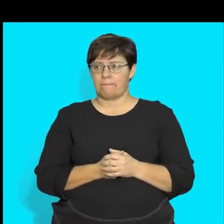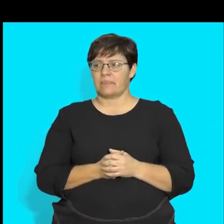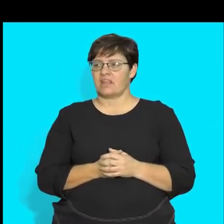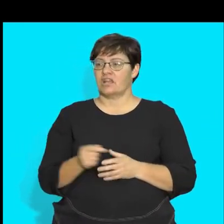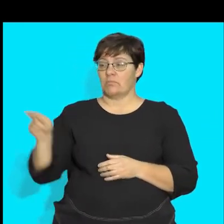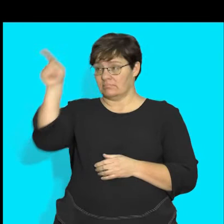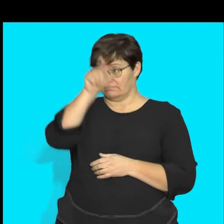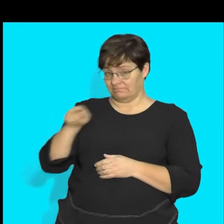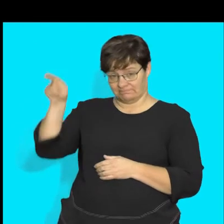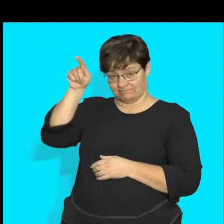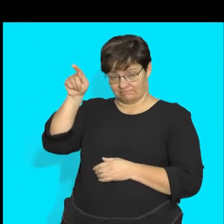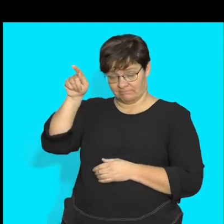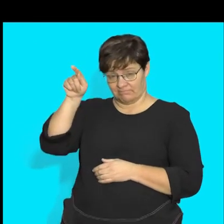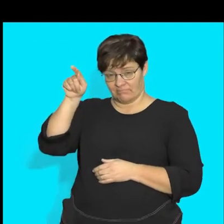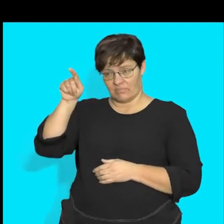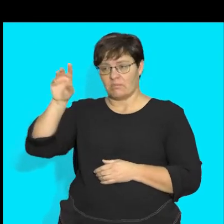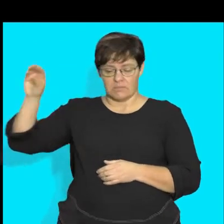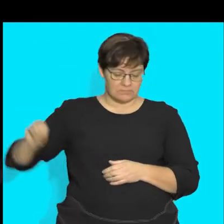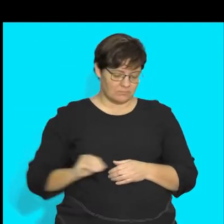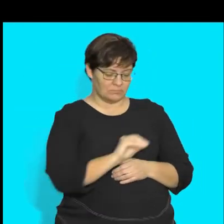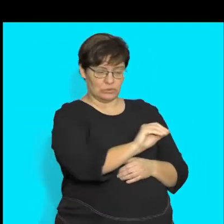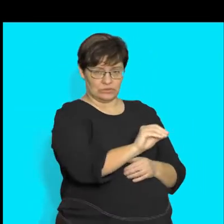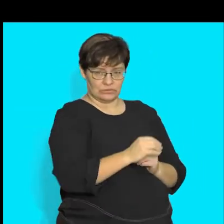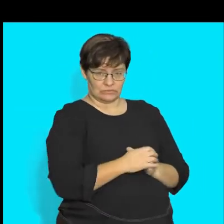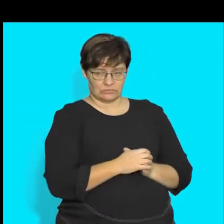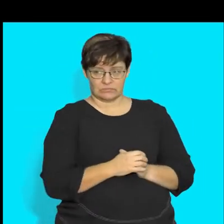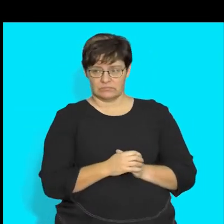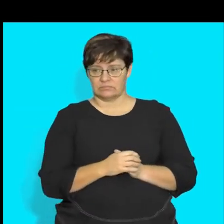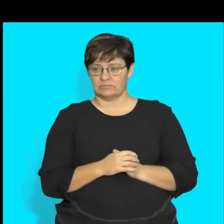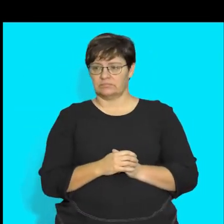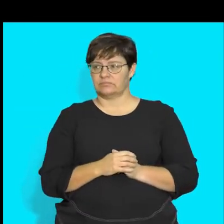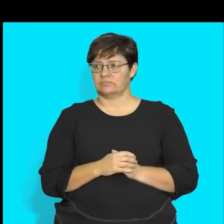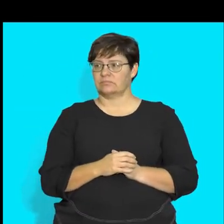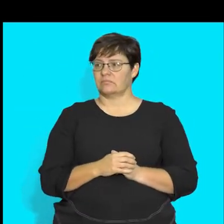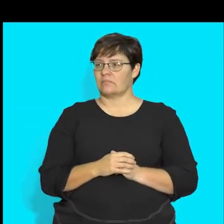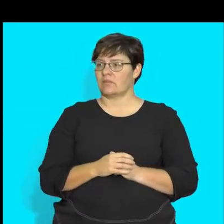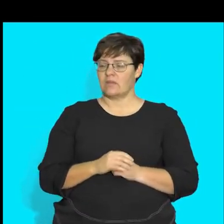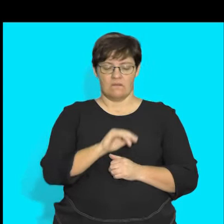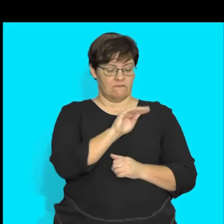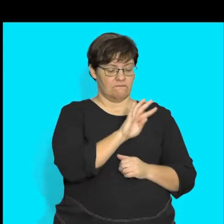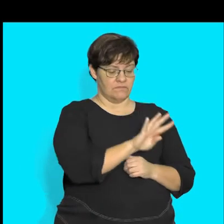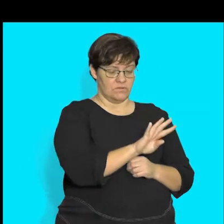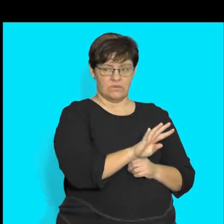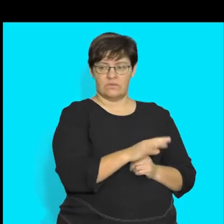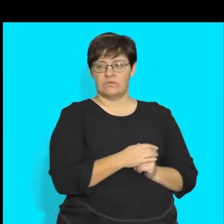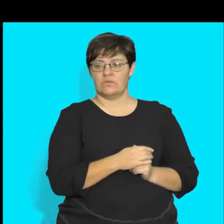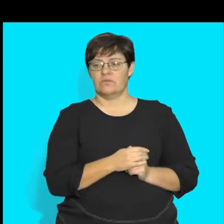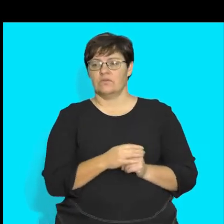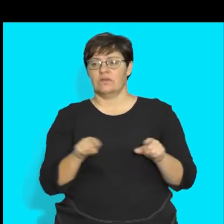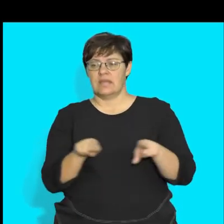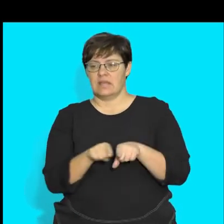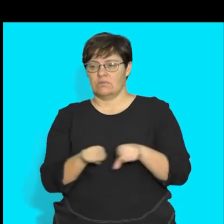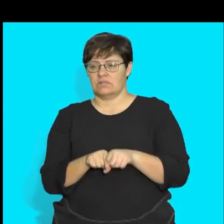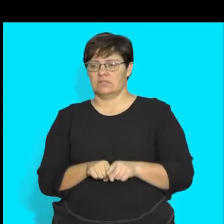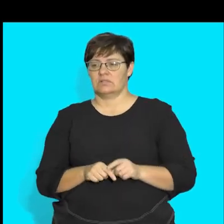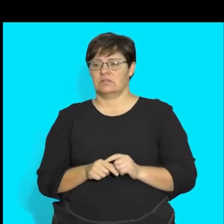And so I'm going to take this point and I'm going to sub it into my gradient. I'm going to take the